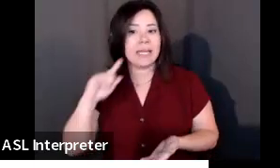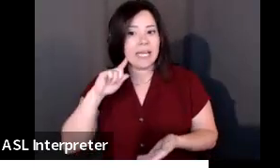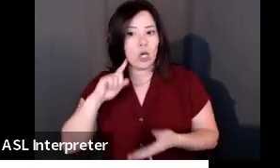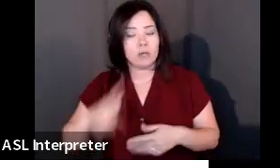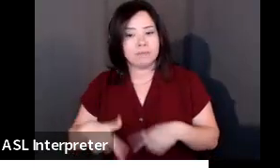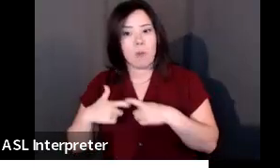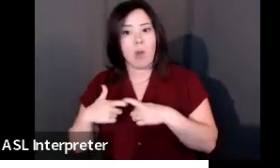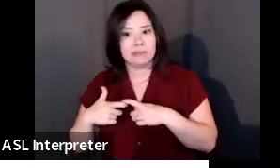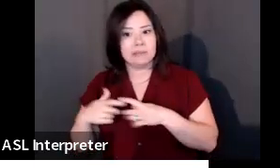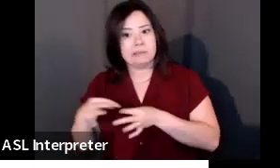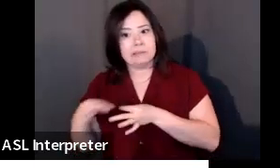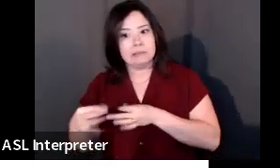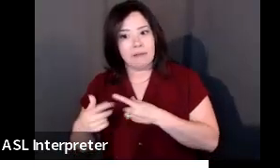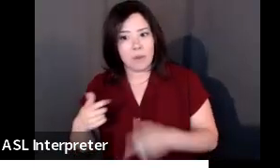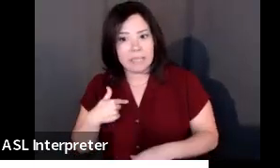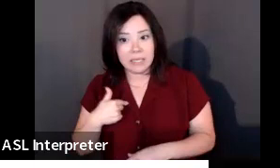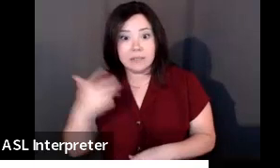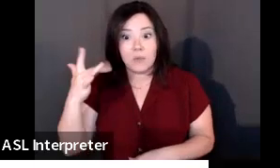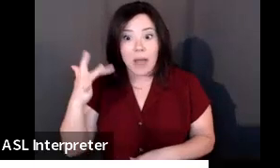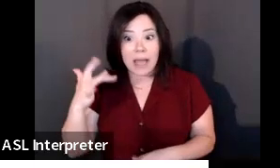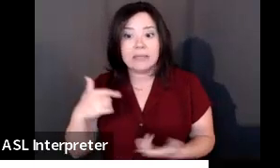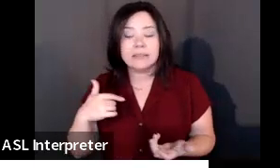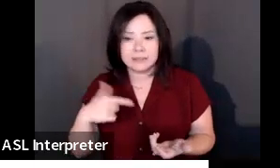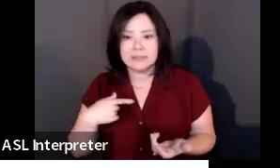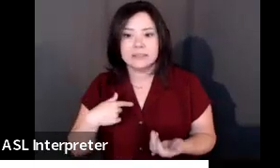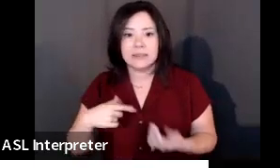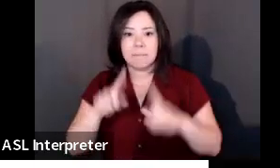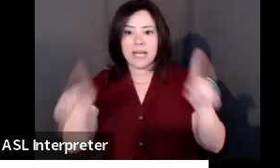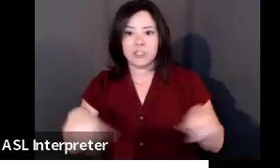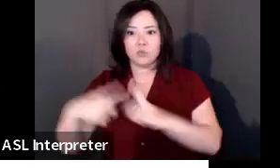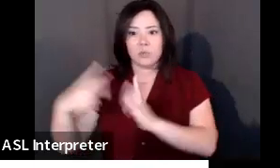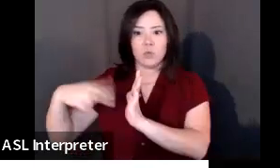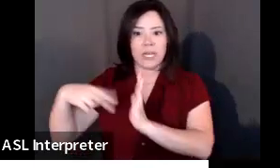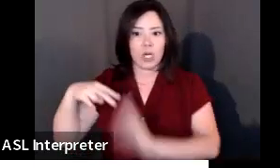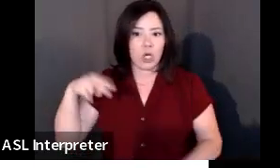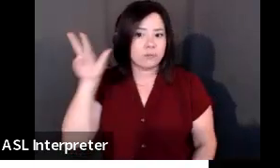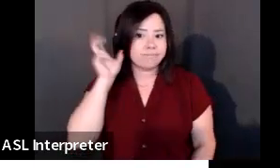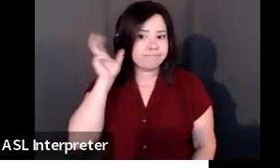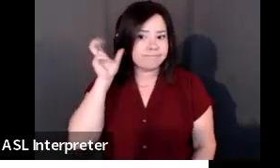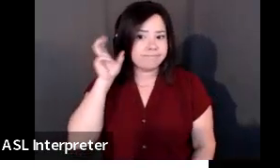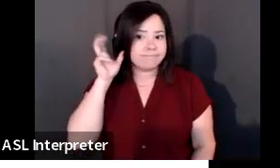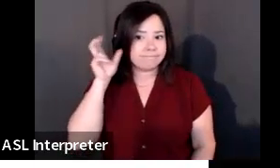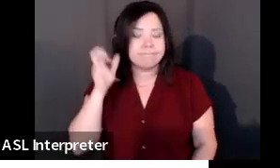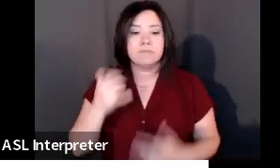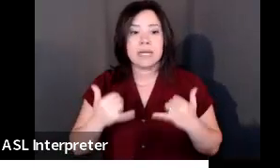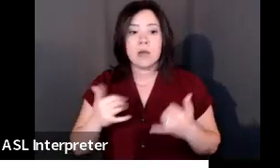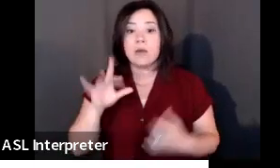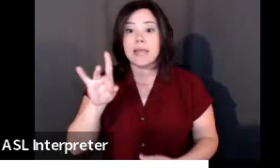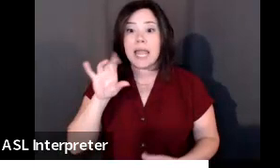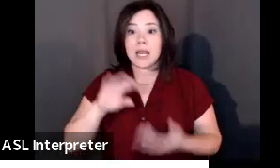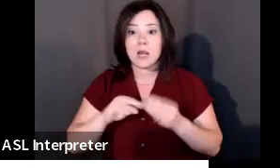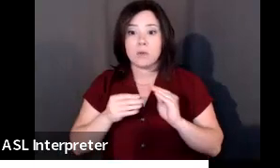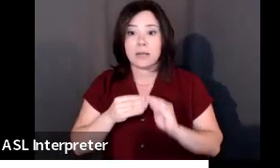me, just simply because I've got my screen reader going in my ear. But the 800 number is